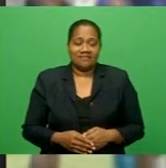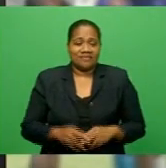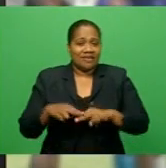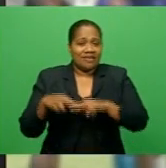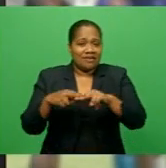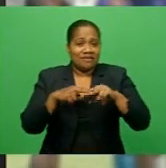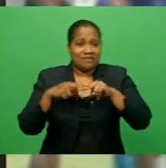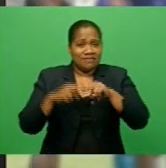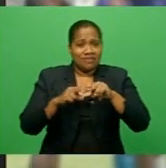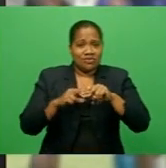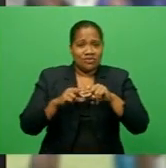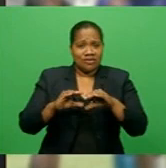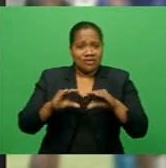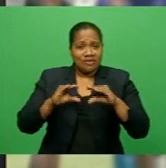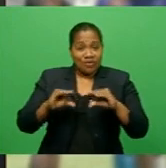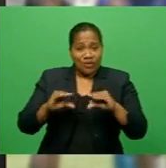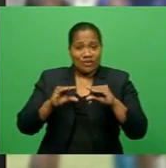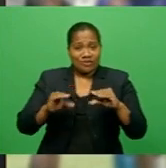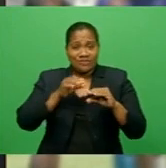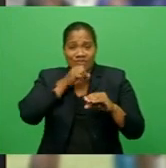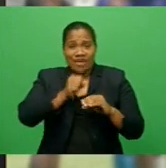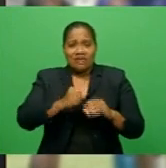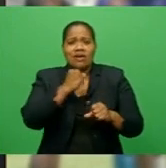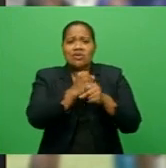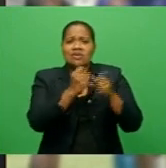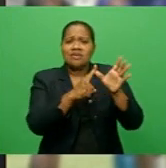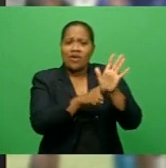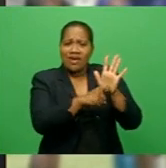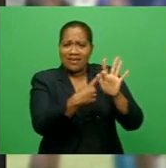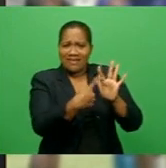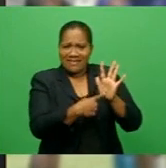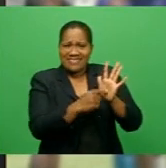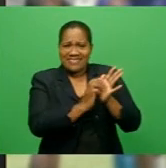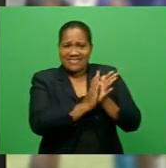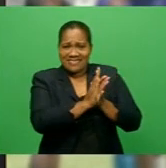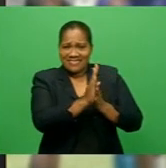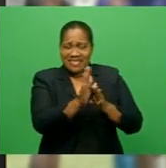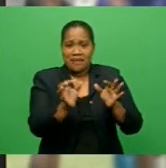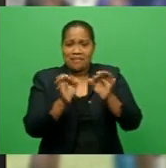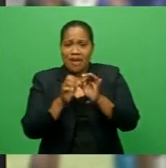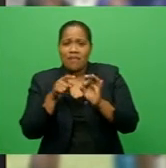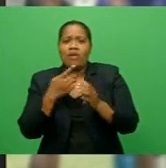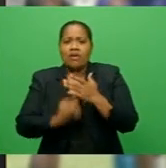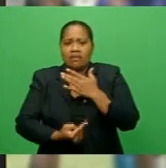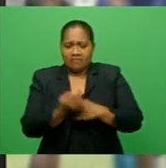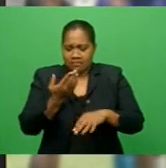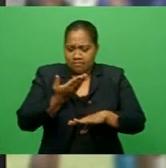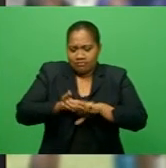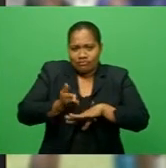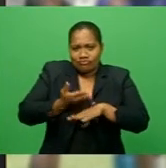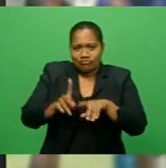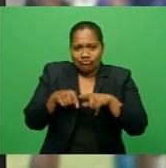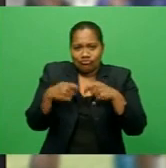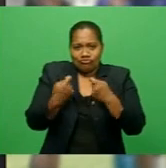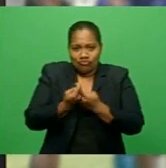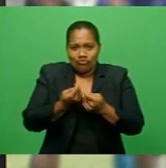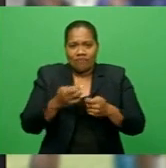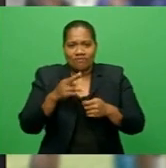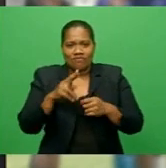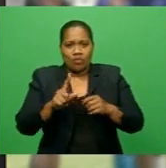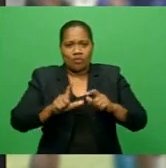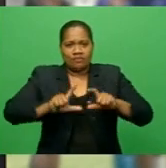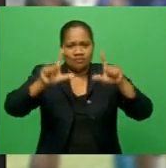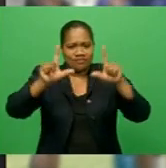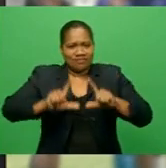Fiji national men's 7th head coach Gareth Baber is building a formidable team for the new season and the 2021 Tokyo